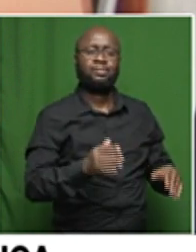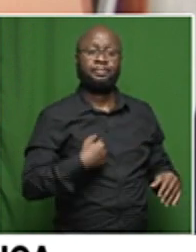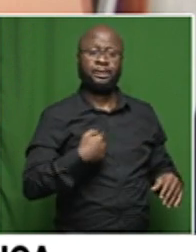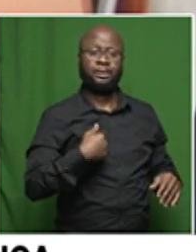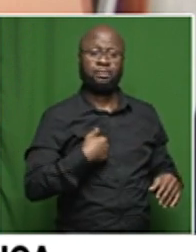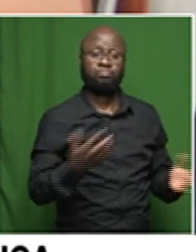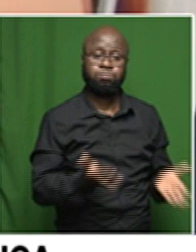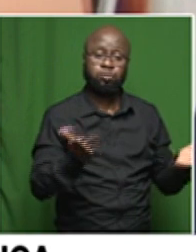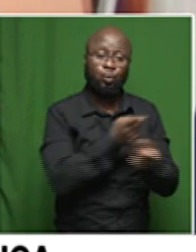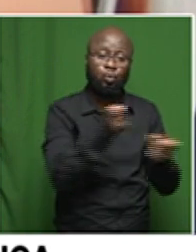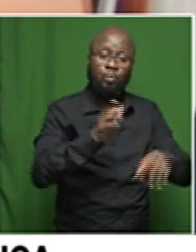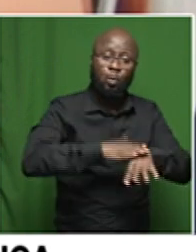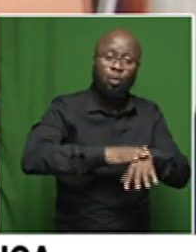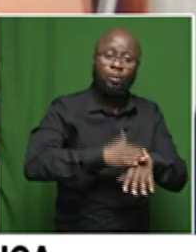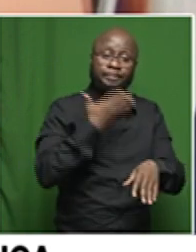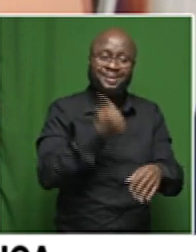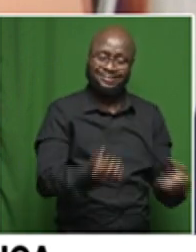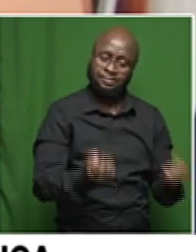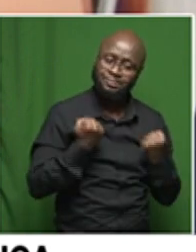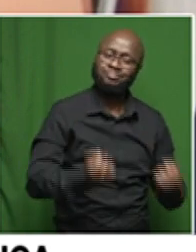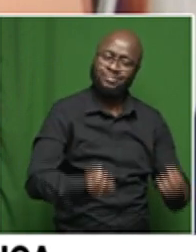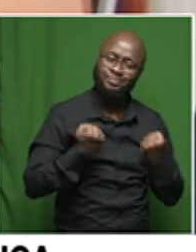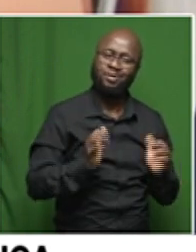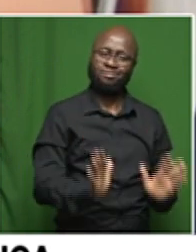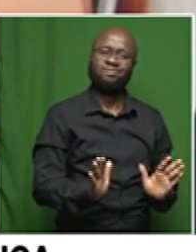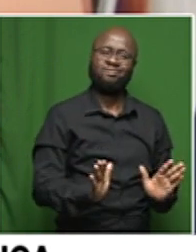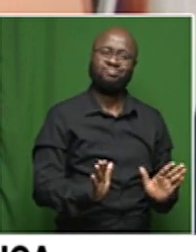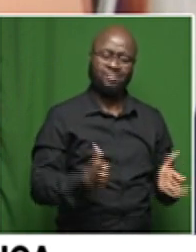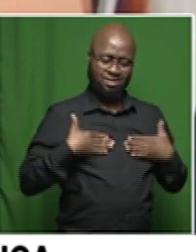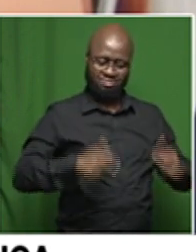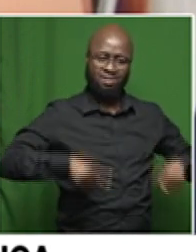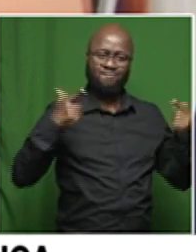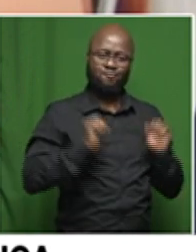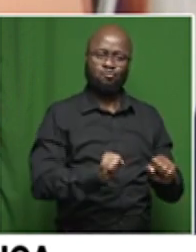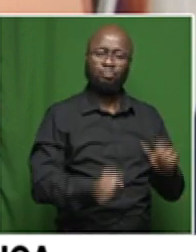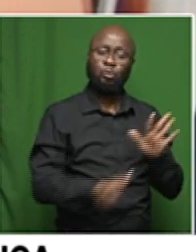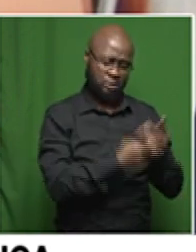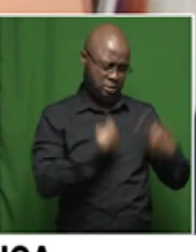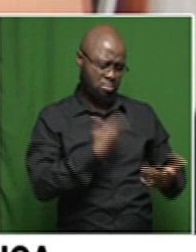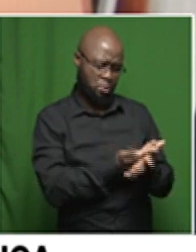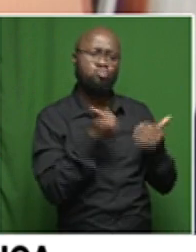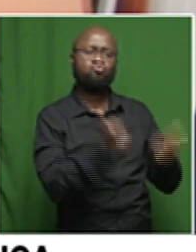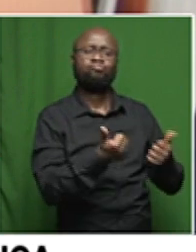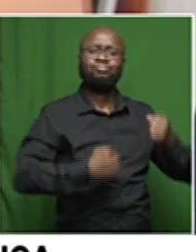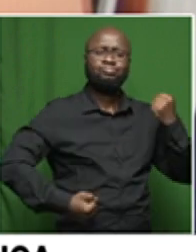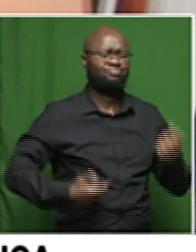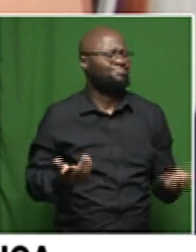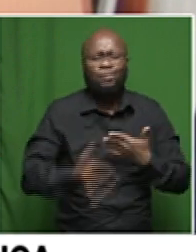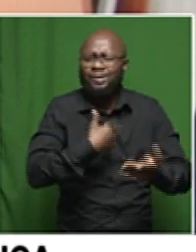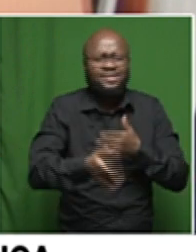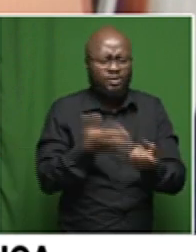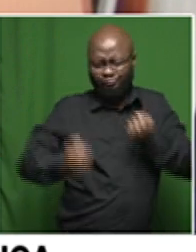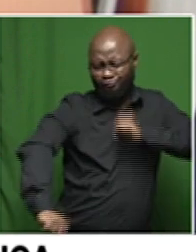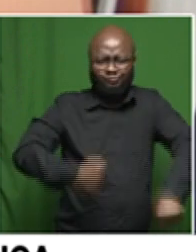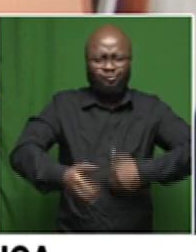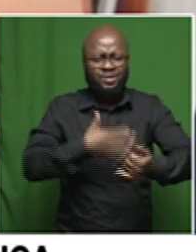for people to exercise, at least the exercise that is good for the heart, running, brisk walking, cycling, rowing, the